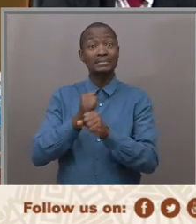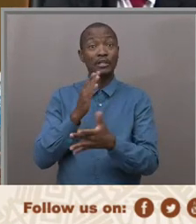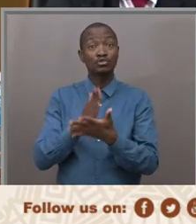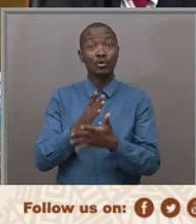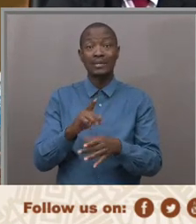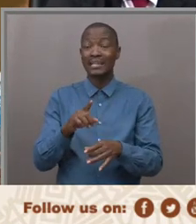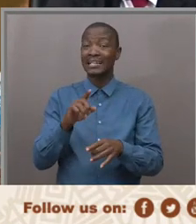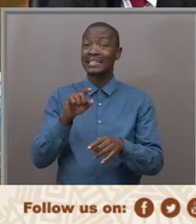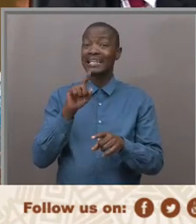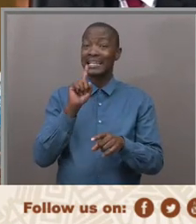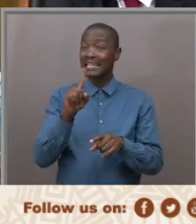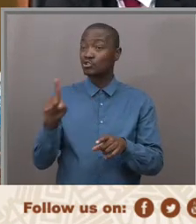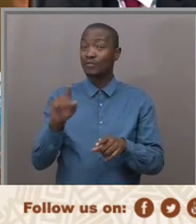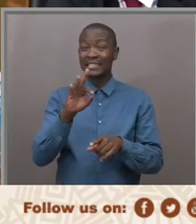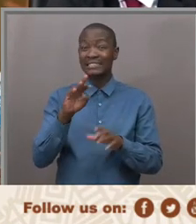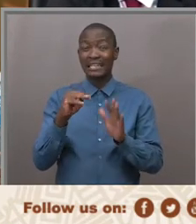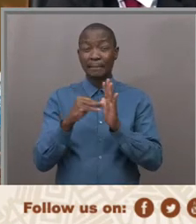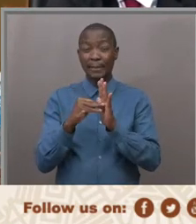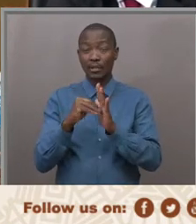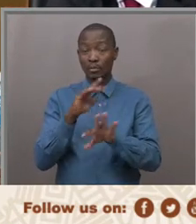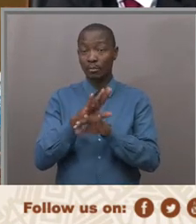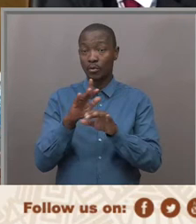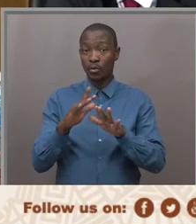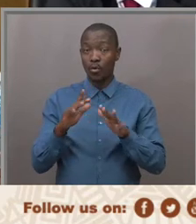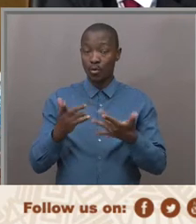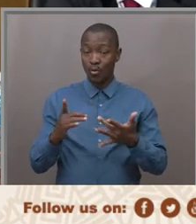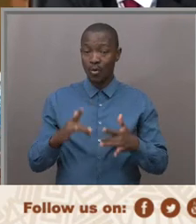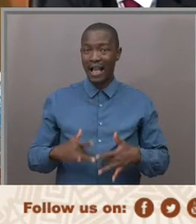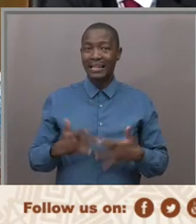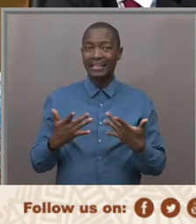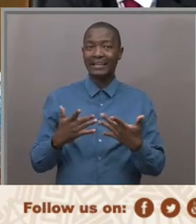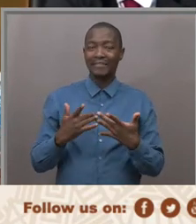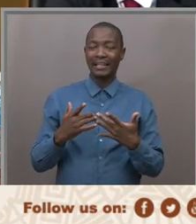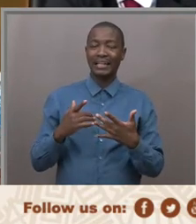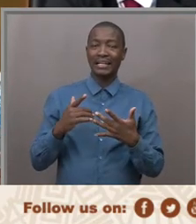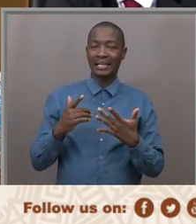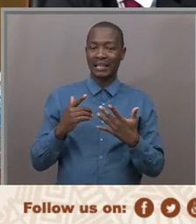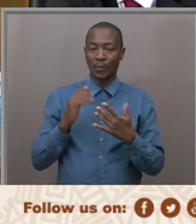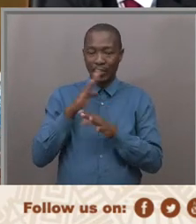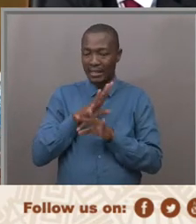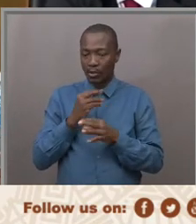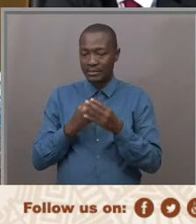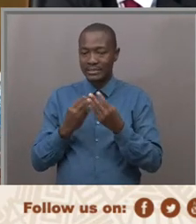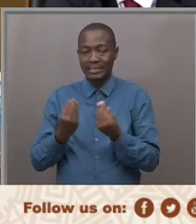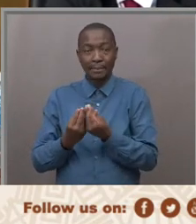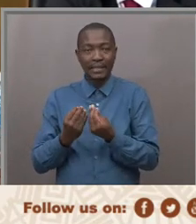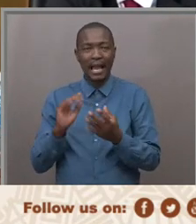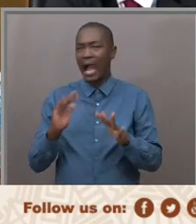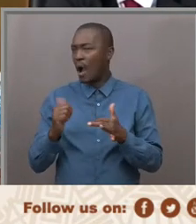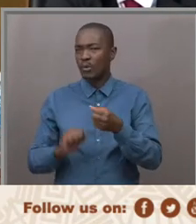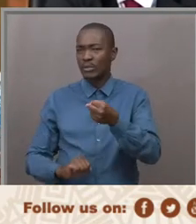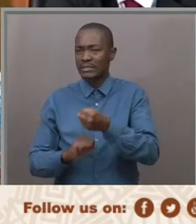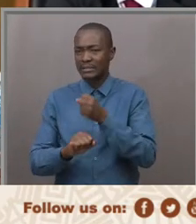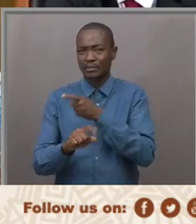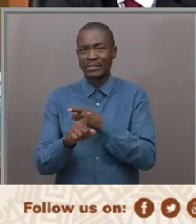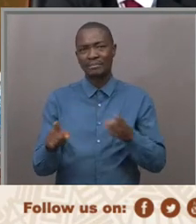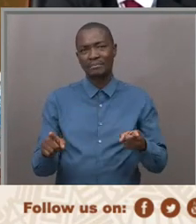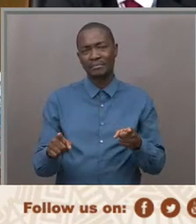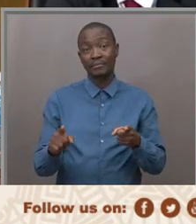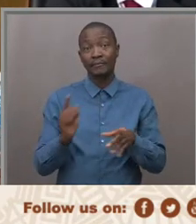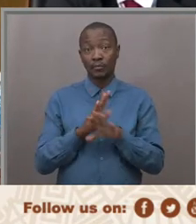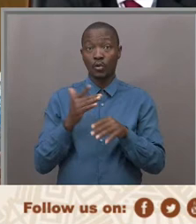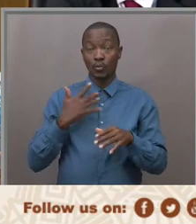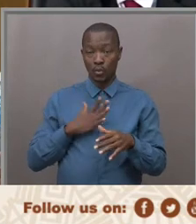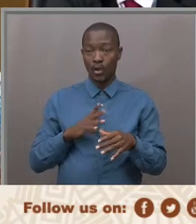these 3 million people who are living precarious lives must be supported. How are we going to support them? We want to draw